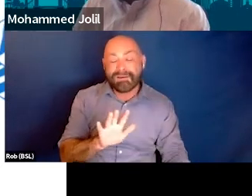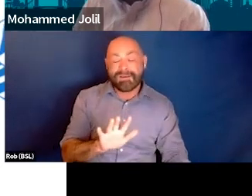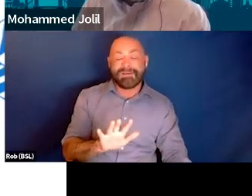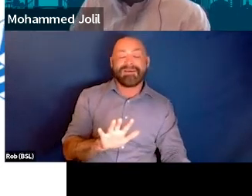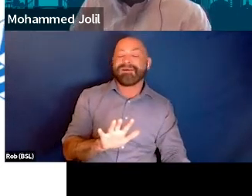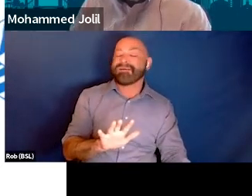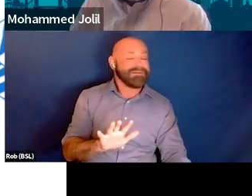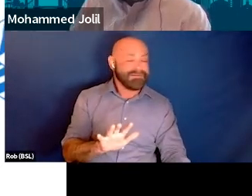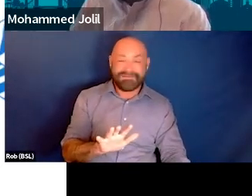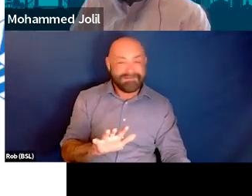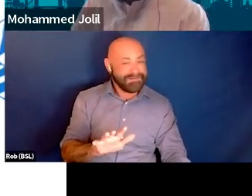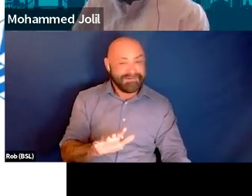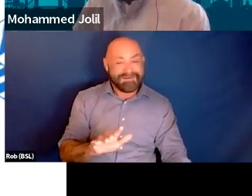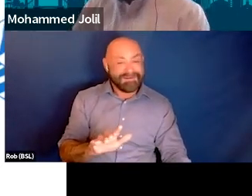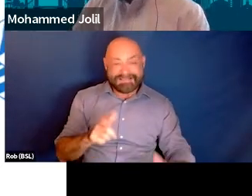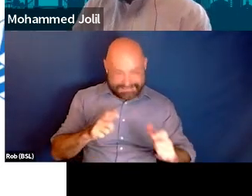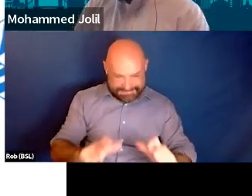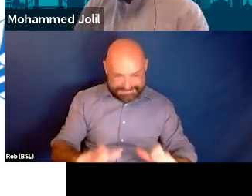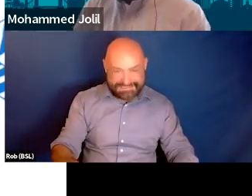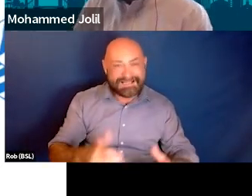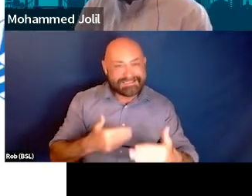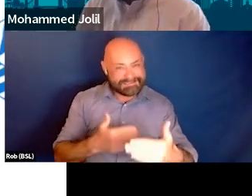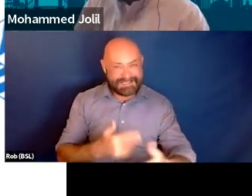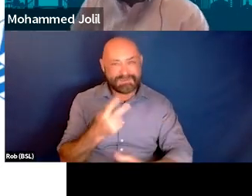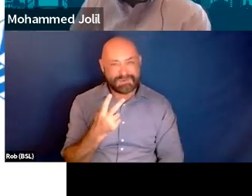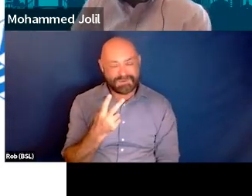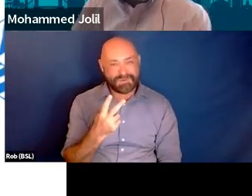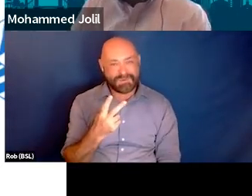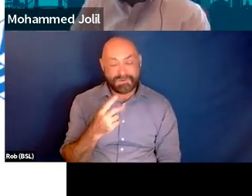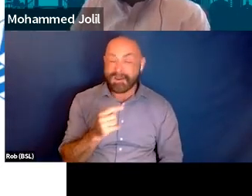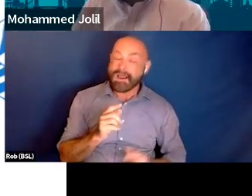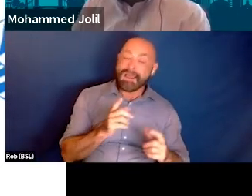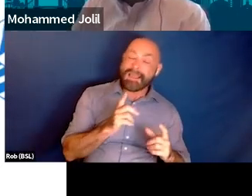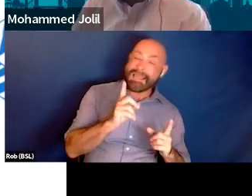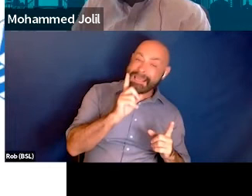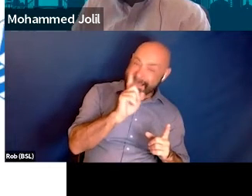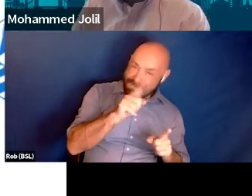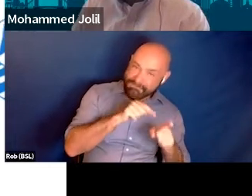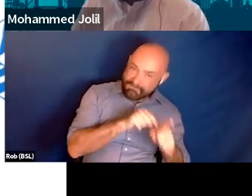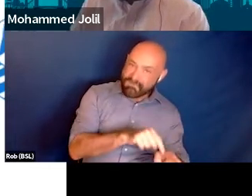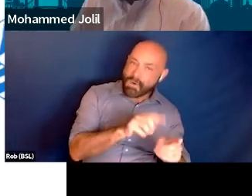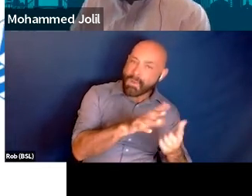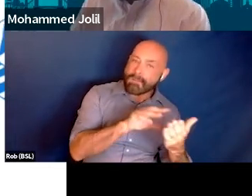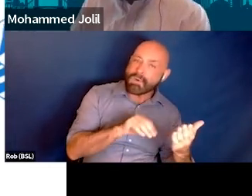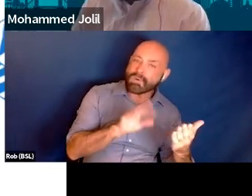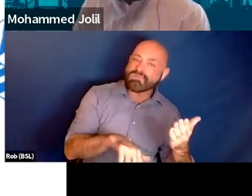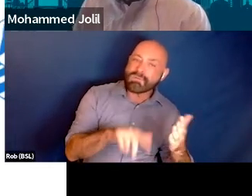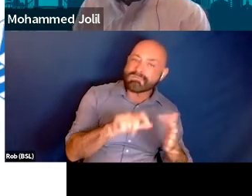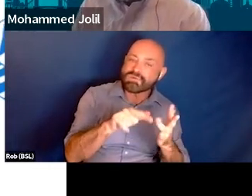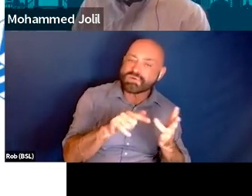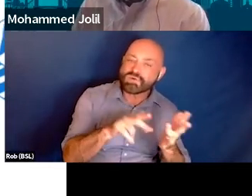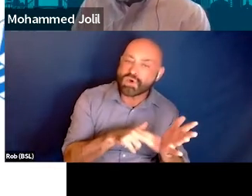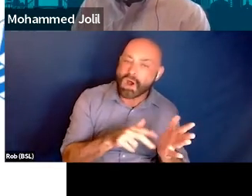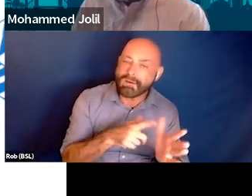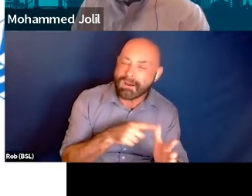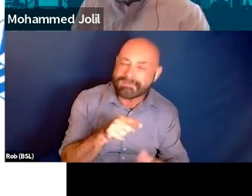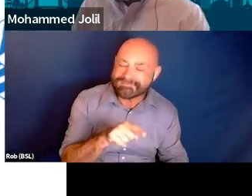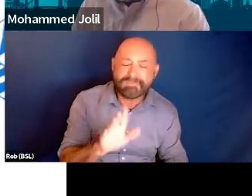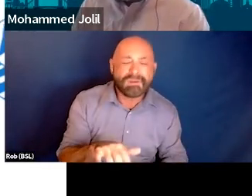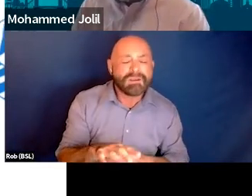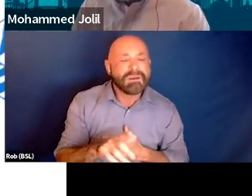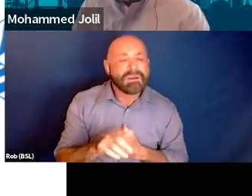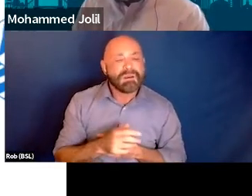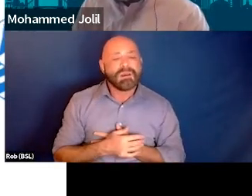at stage 2 in terms of the model that Donna showed. Just be cautious when